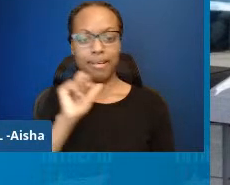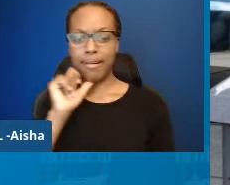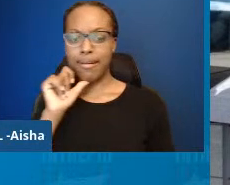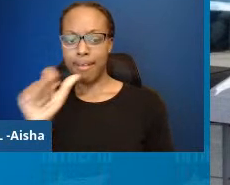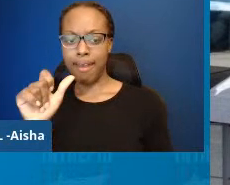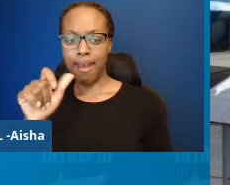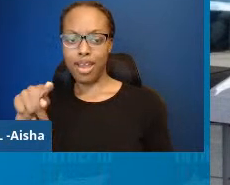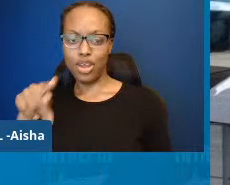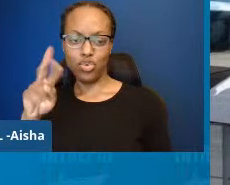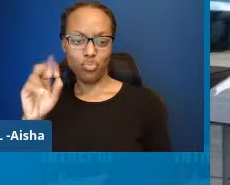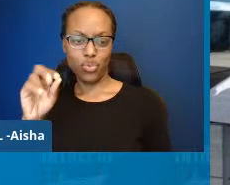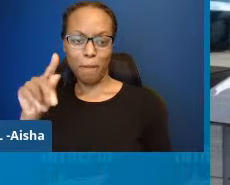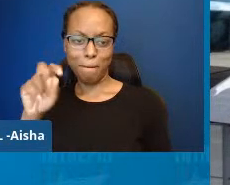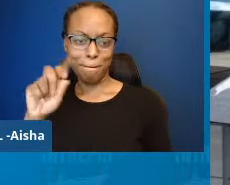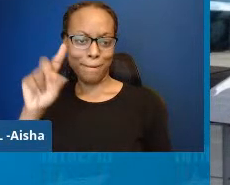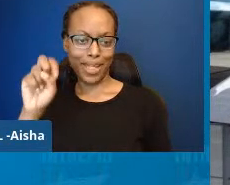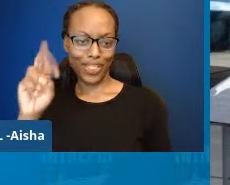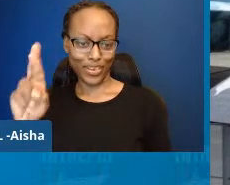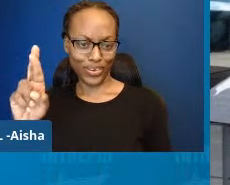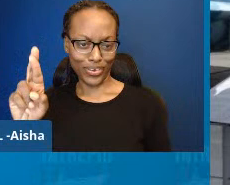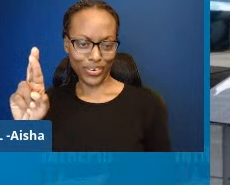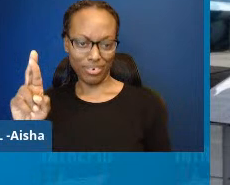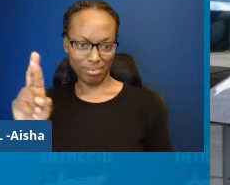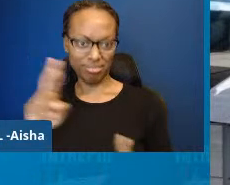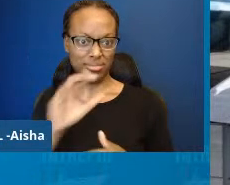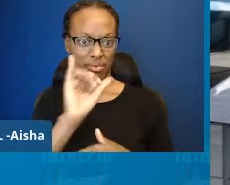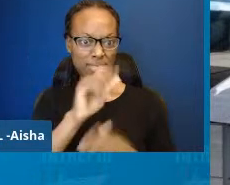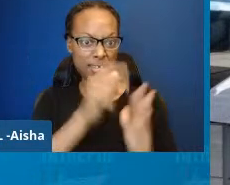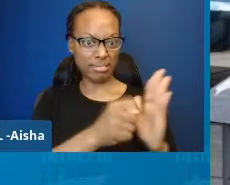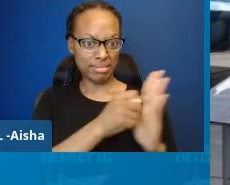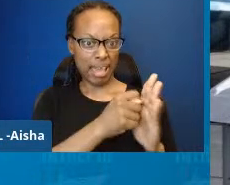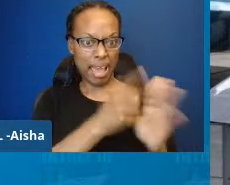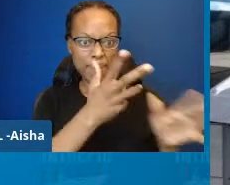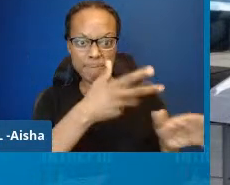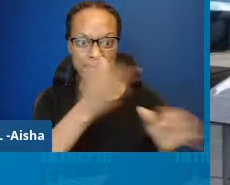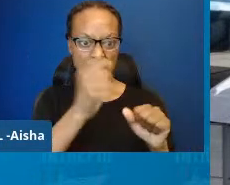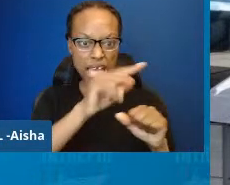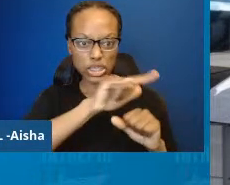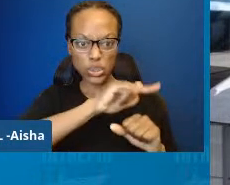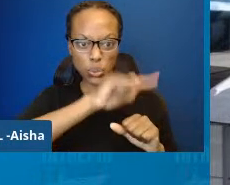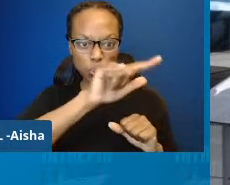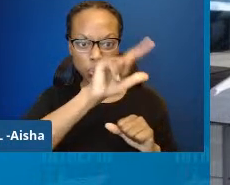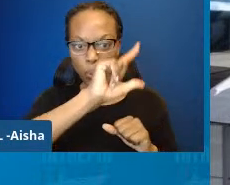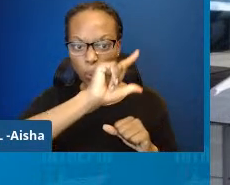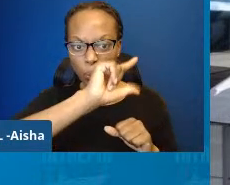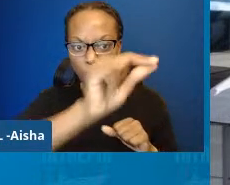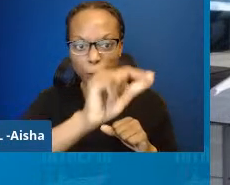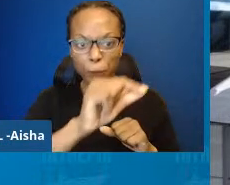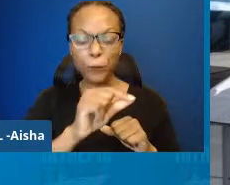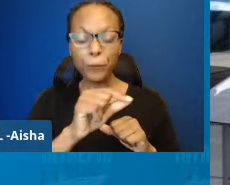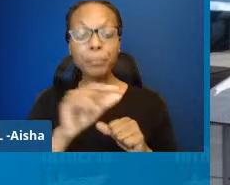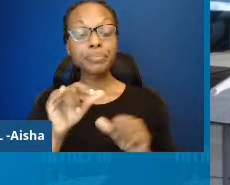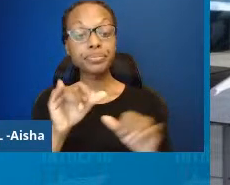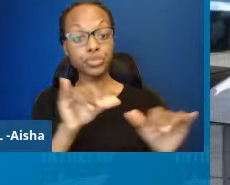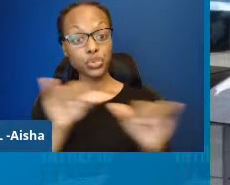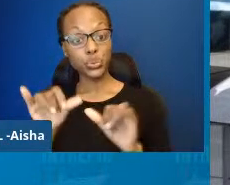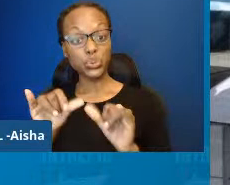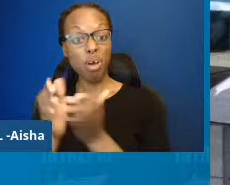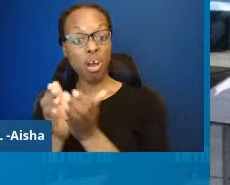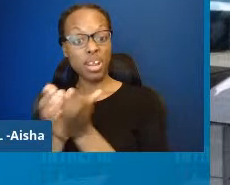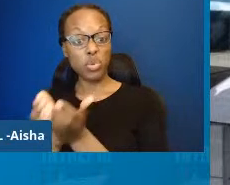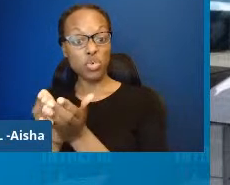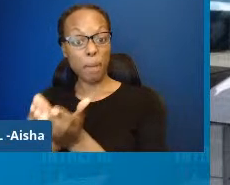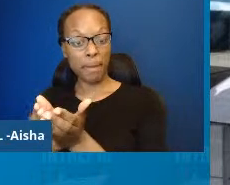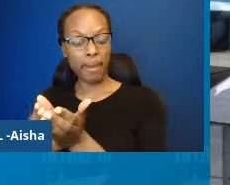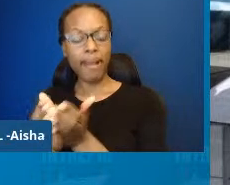most people. If we're thinking about that, we're thinking about the jet age. Faster planes, even on Intrepid, steam catapults were put